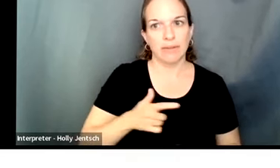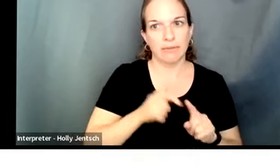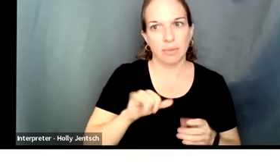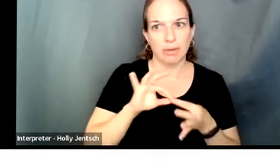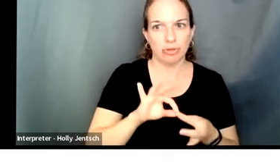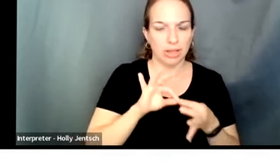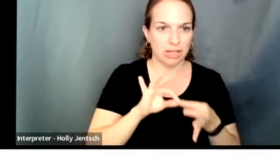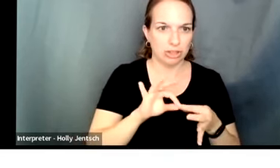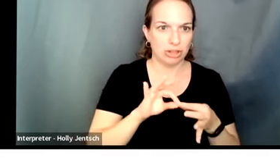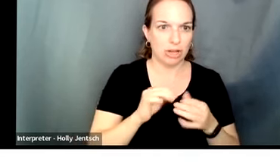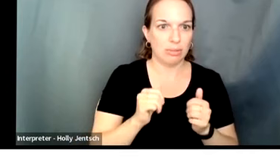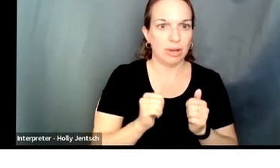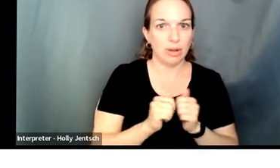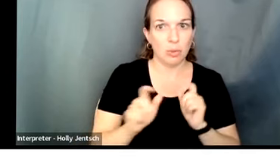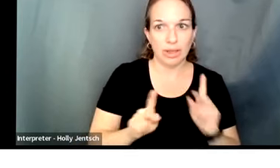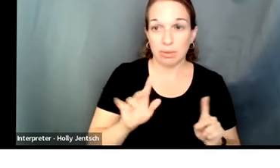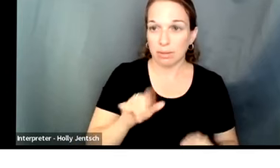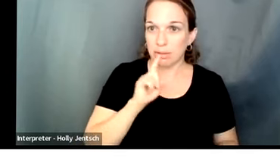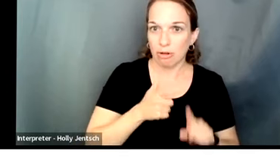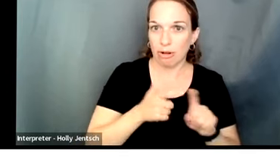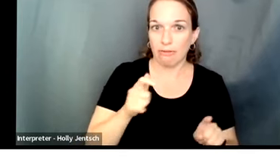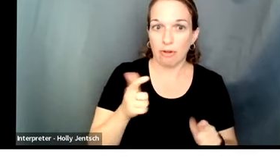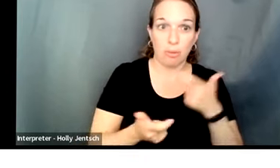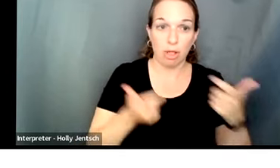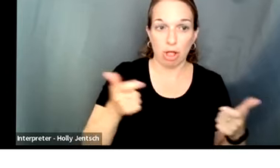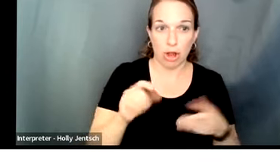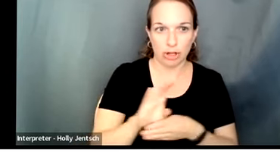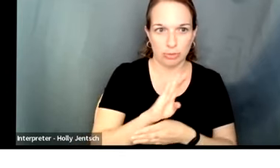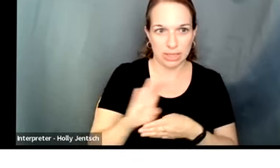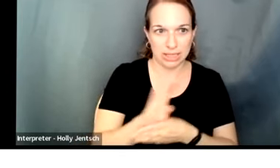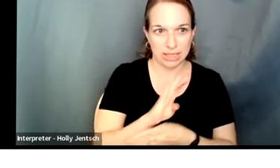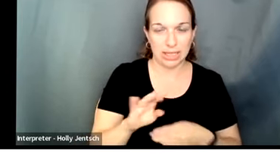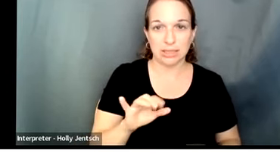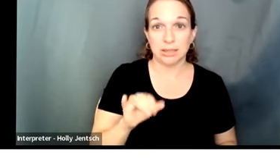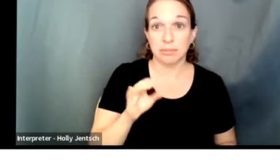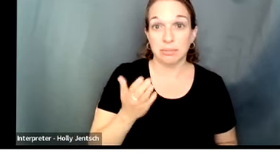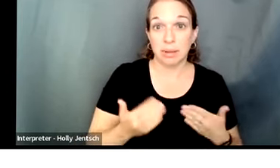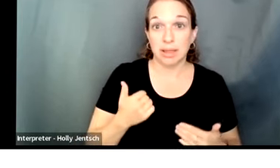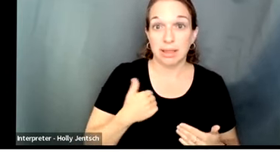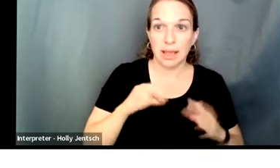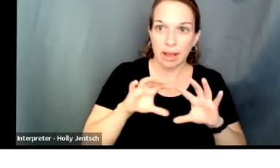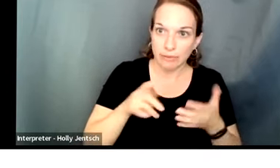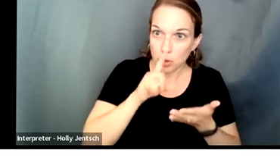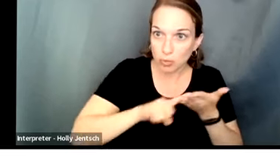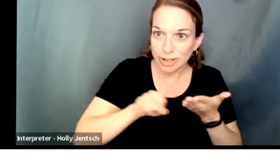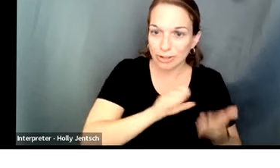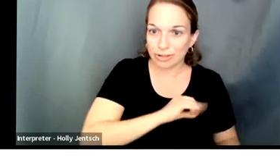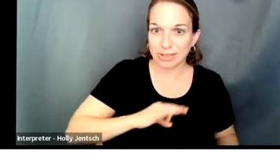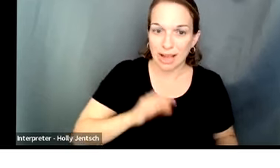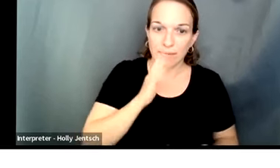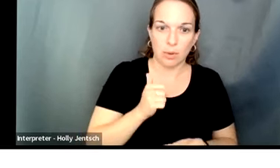relationships with those, especially that are coming from larger businesses that may have whole research staffs that are helping